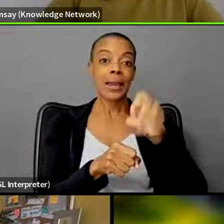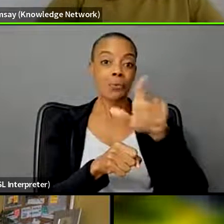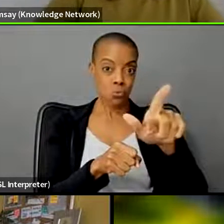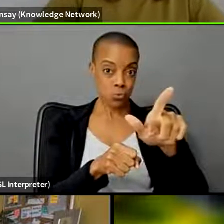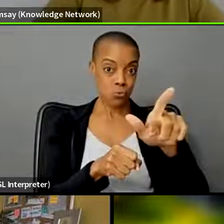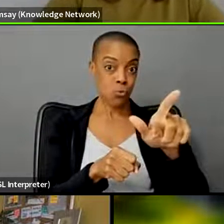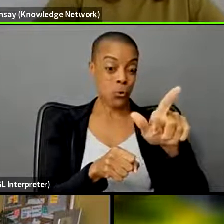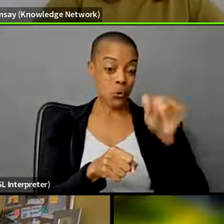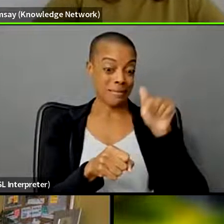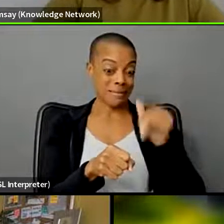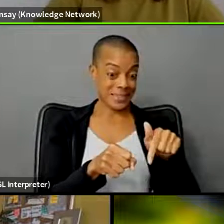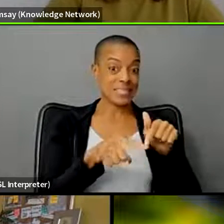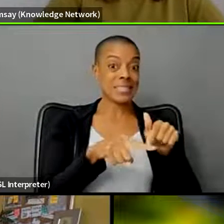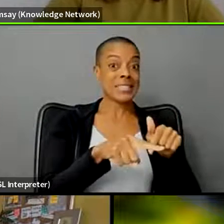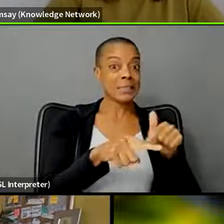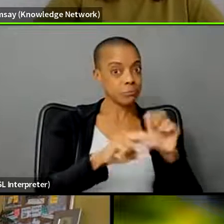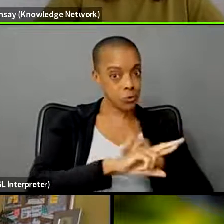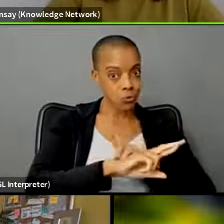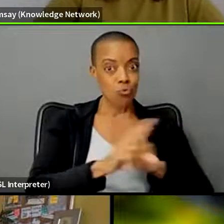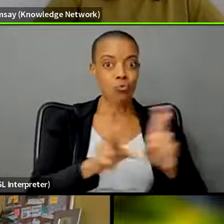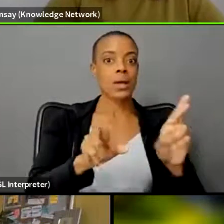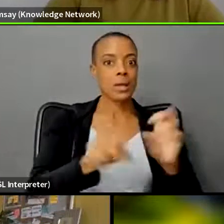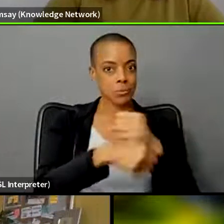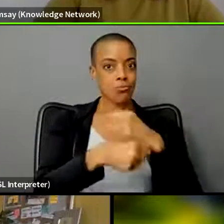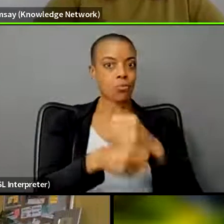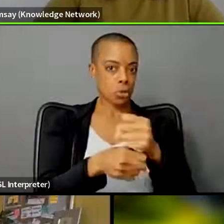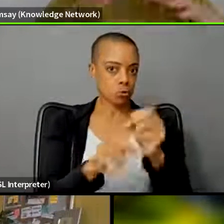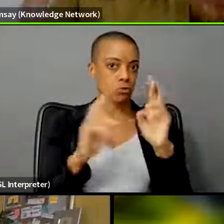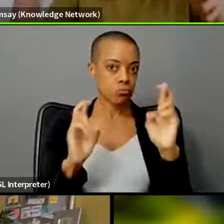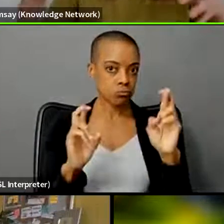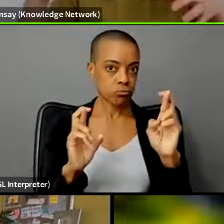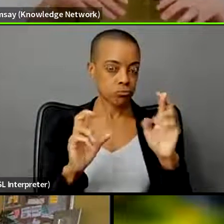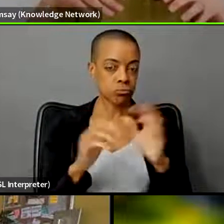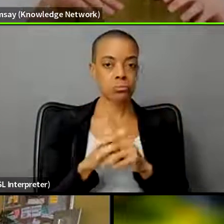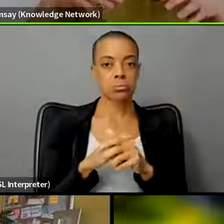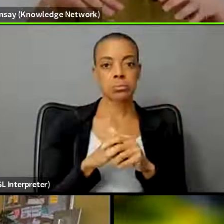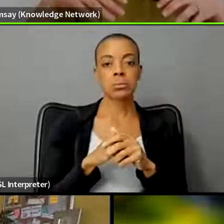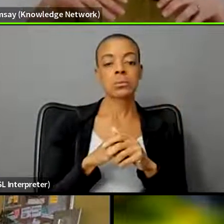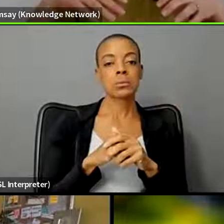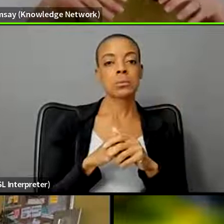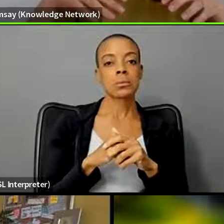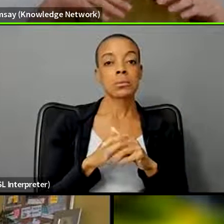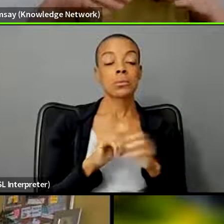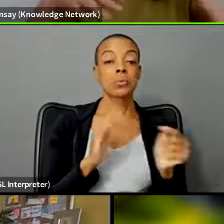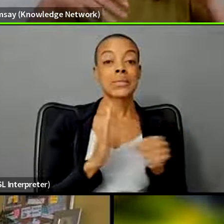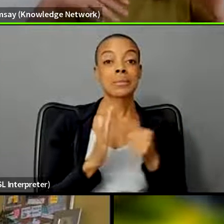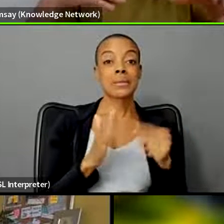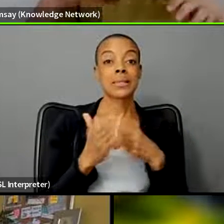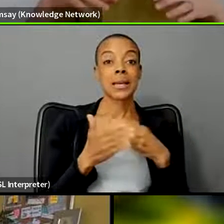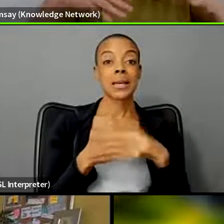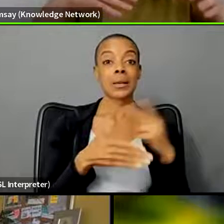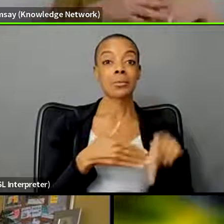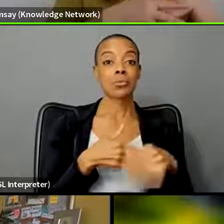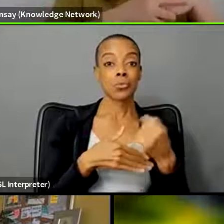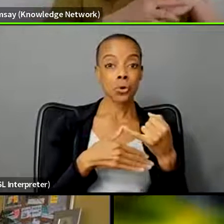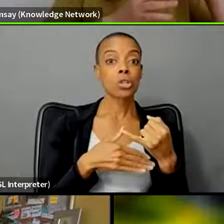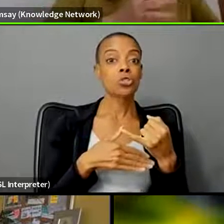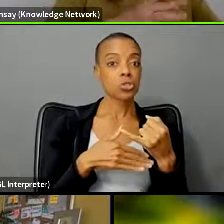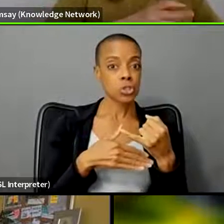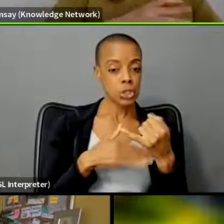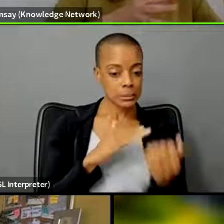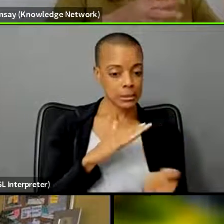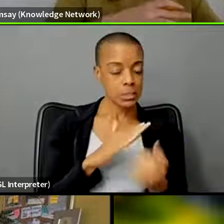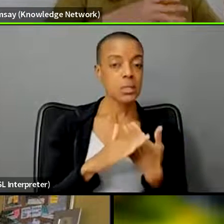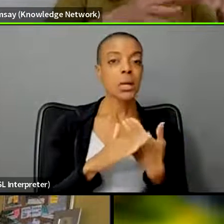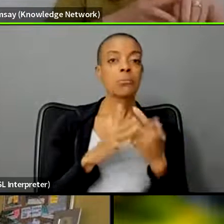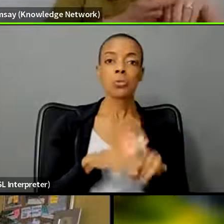will be close to ready to go into production. So, there's times where projects may come in and we can start those